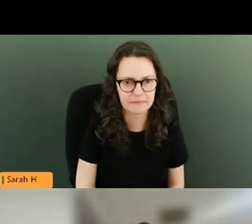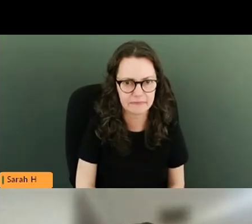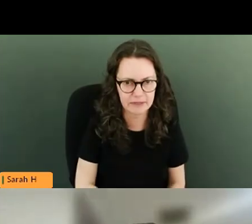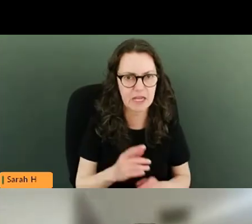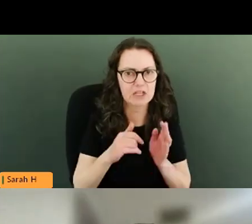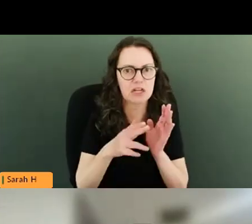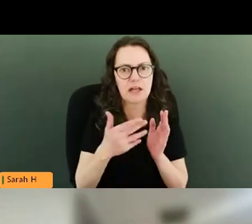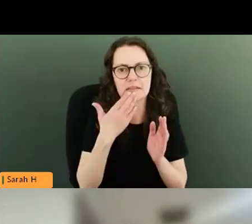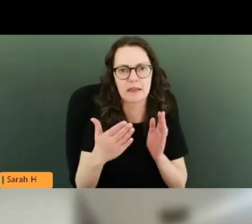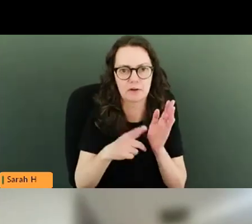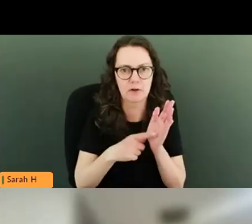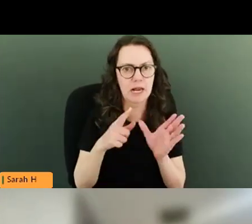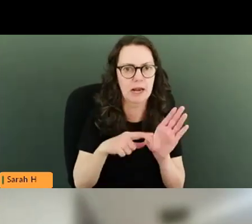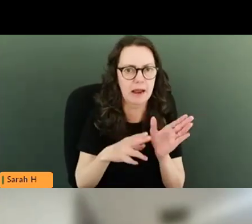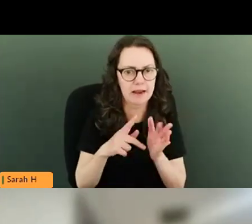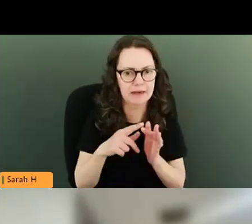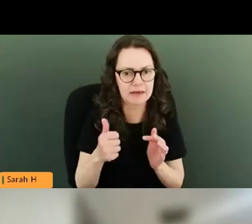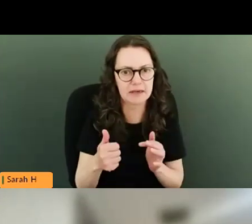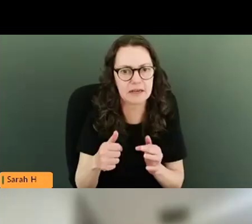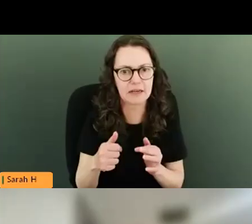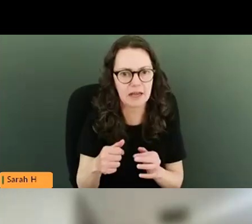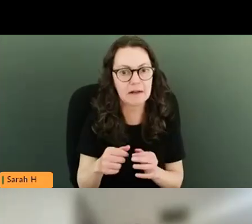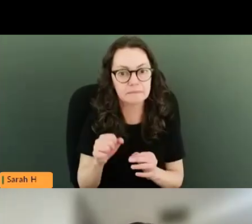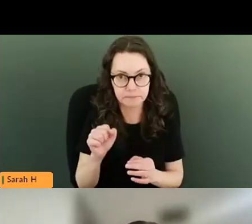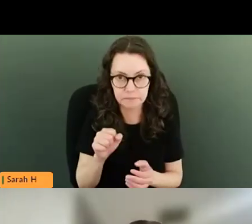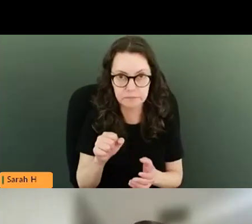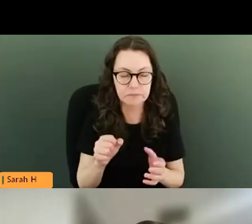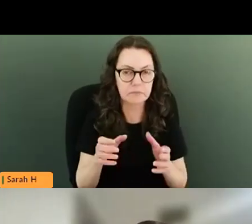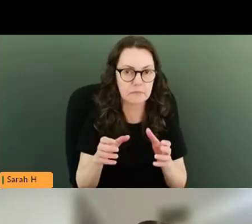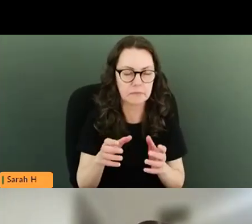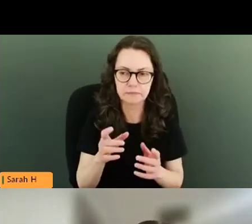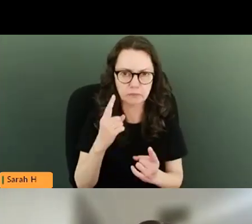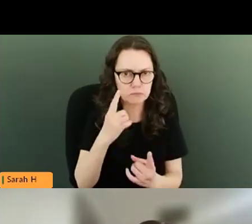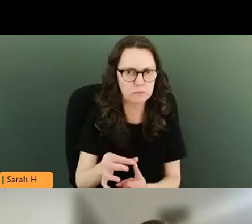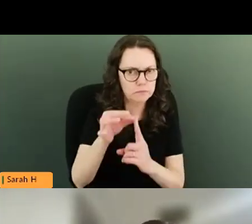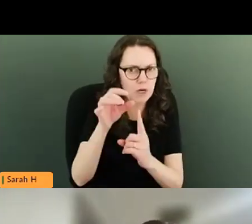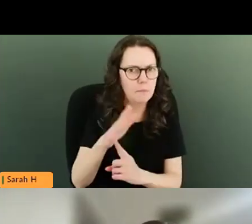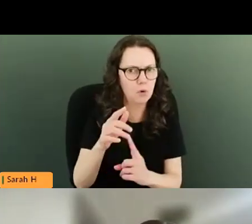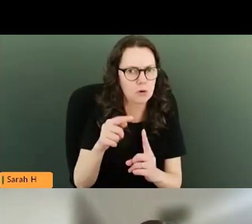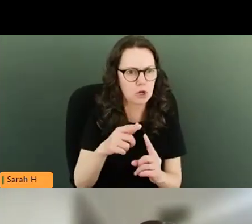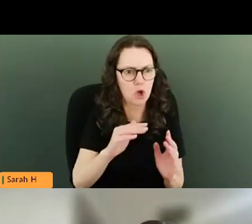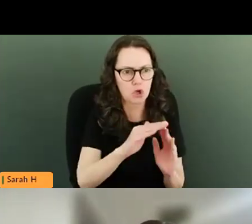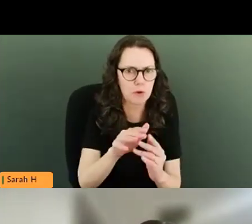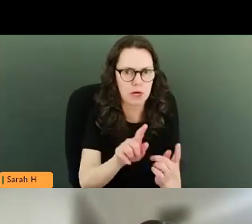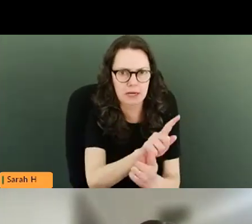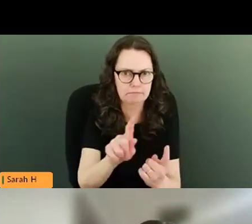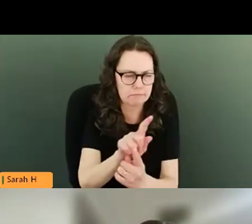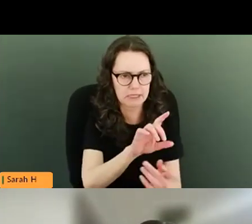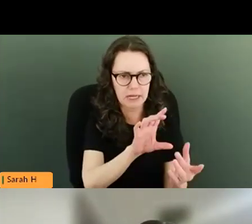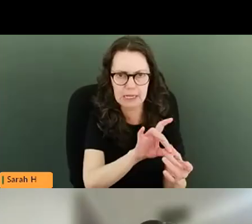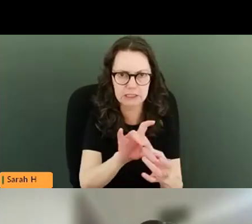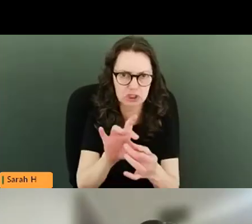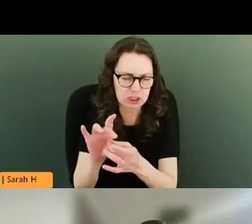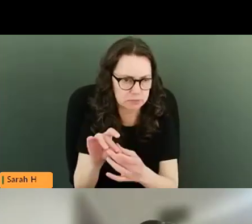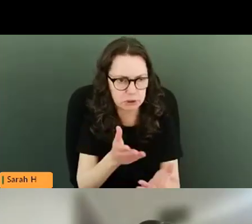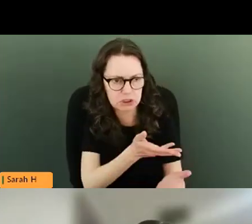Jason speaking. Thanks so much, Layne. Again, centering that or highlighting that importance of community and connection. And yeah, I